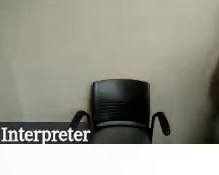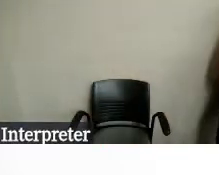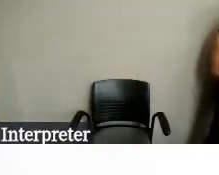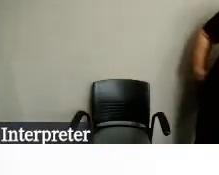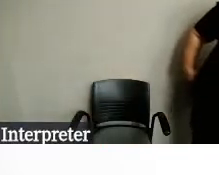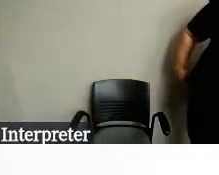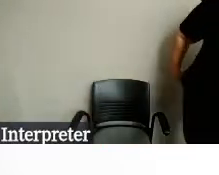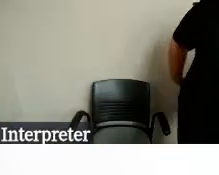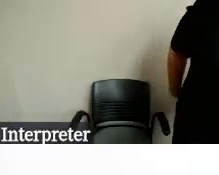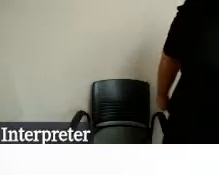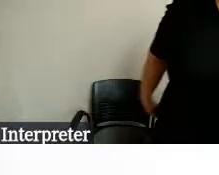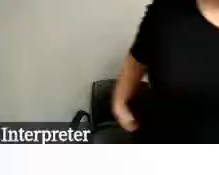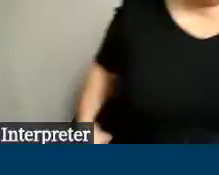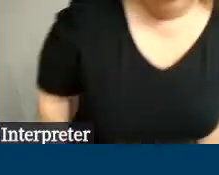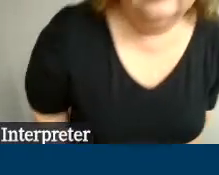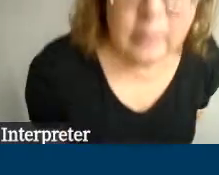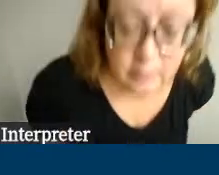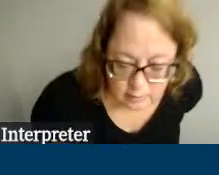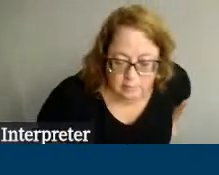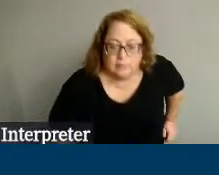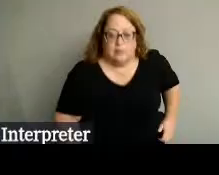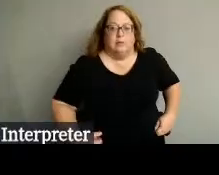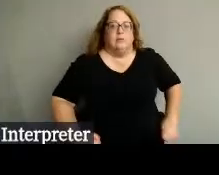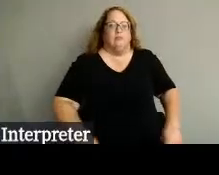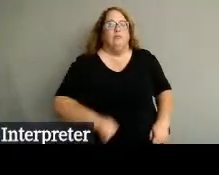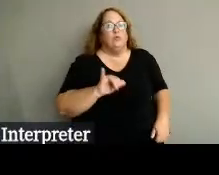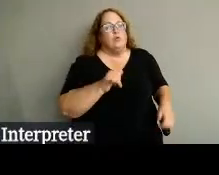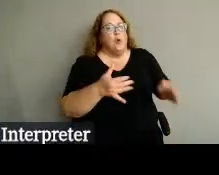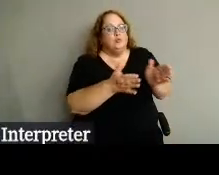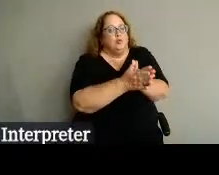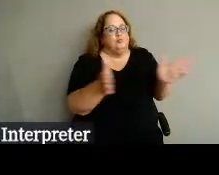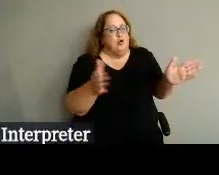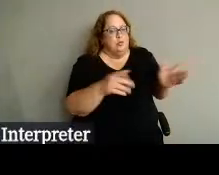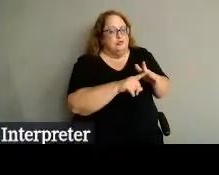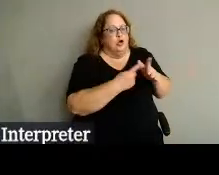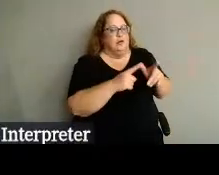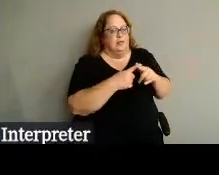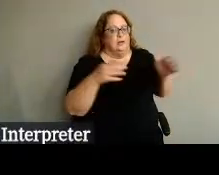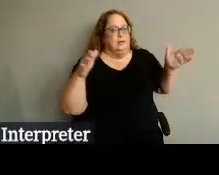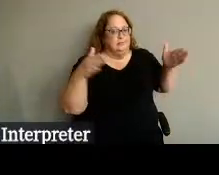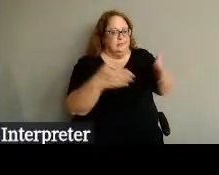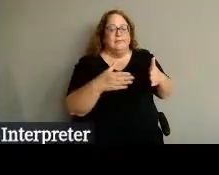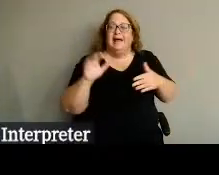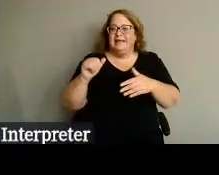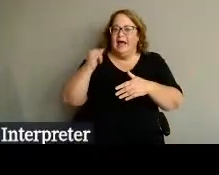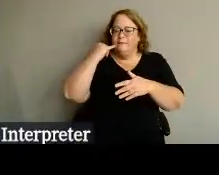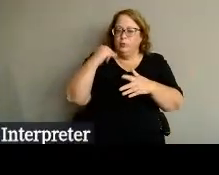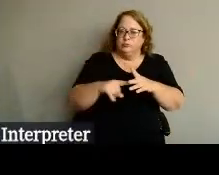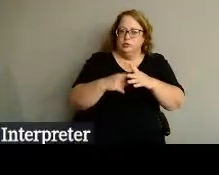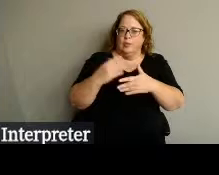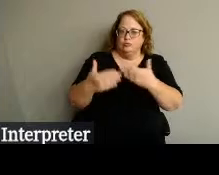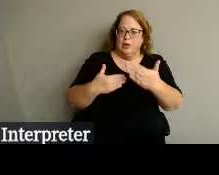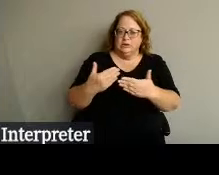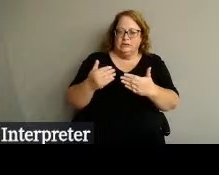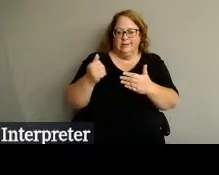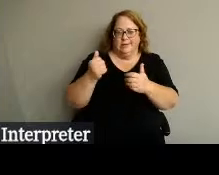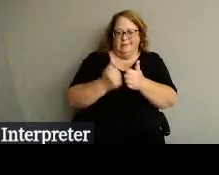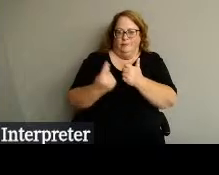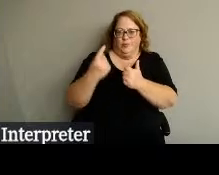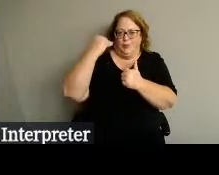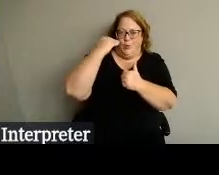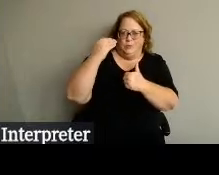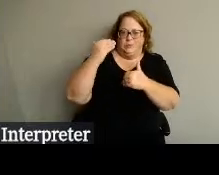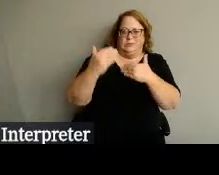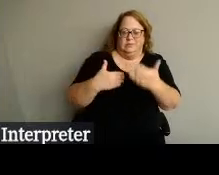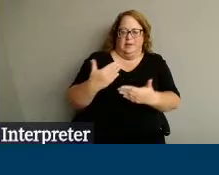because if we're going to be that introduction, it'll just be familiarizing everyone with that process. yeah, I love charting.